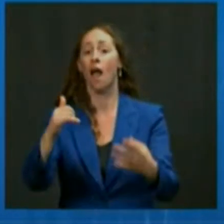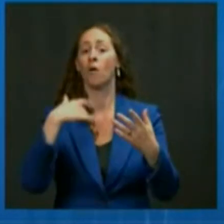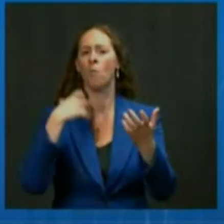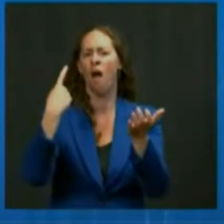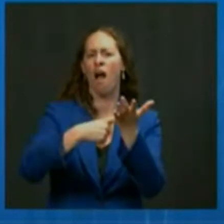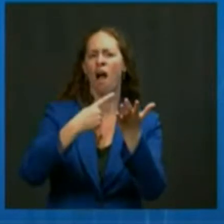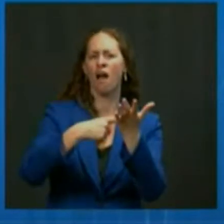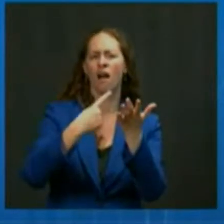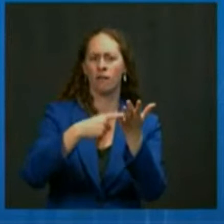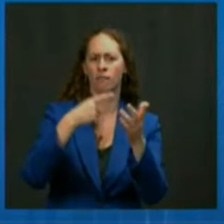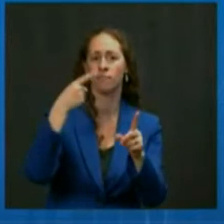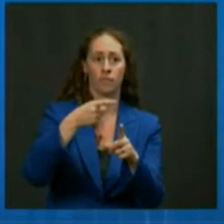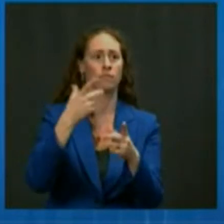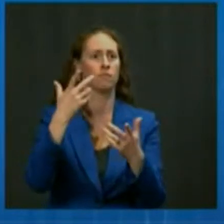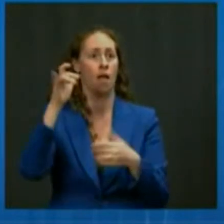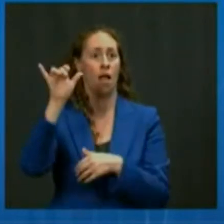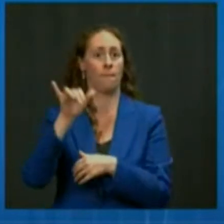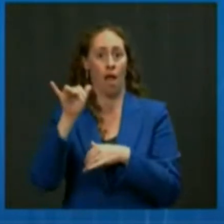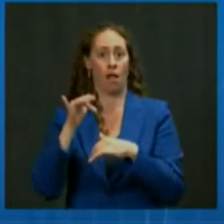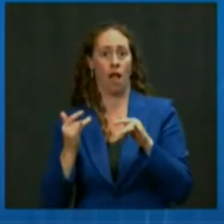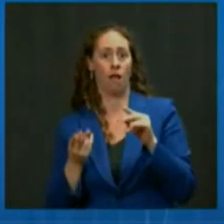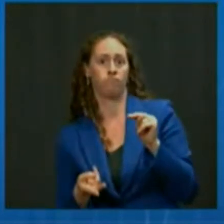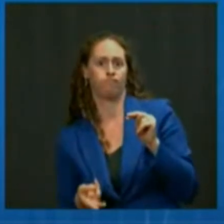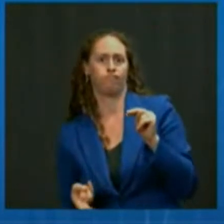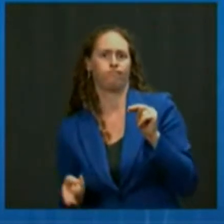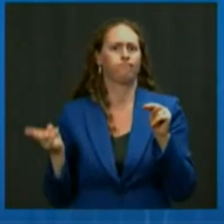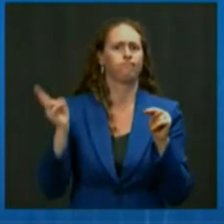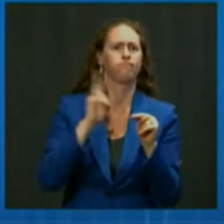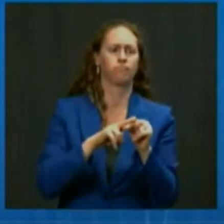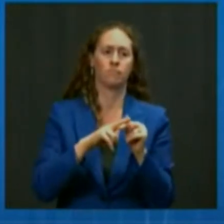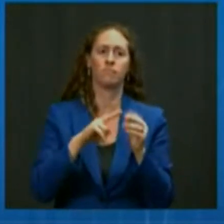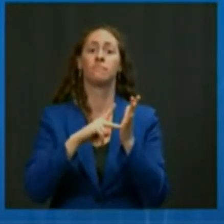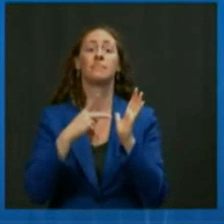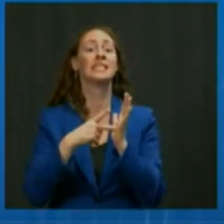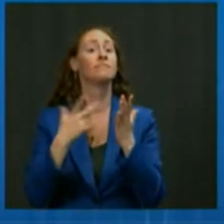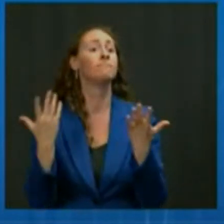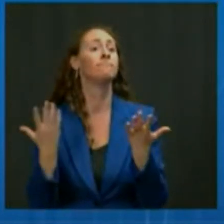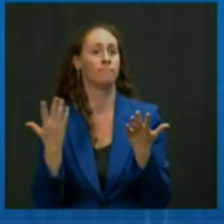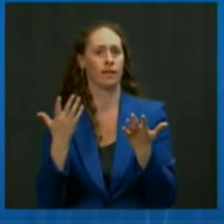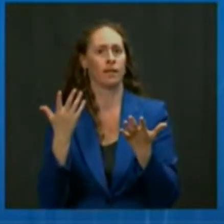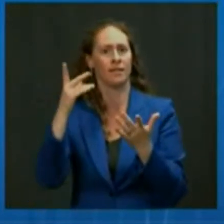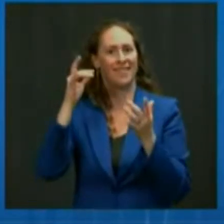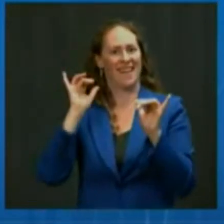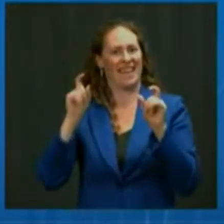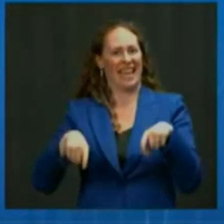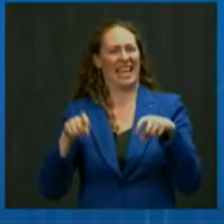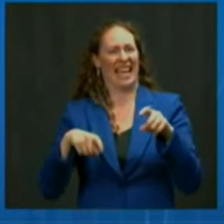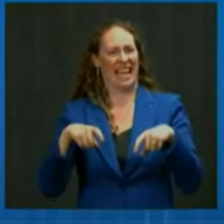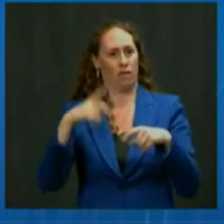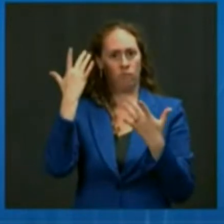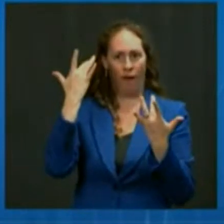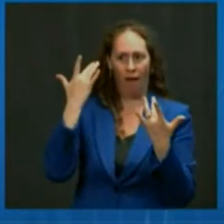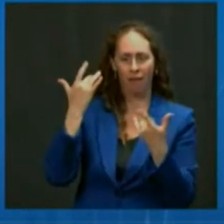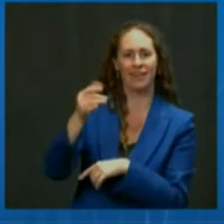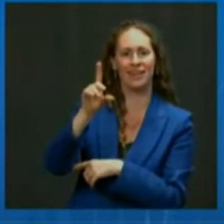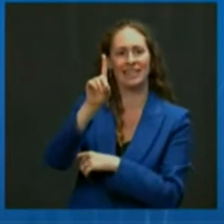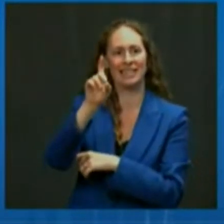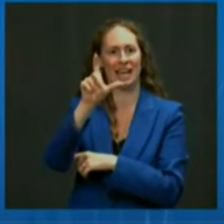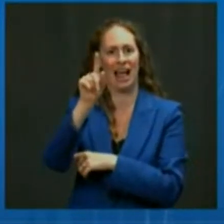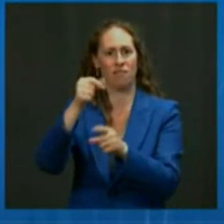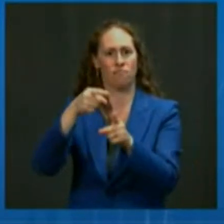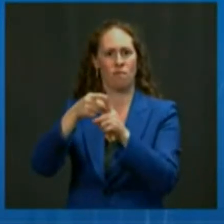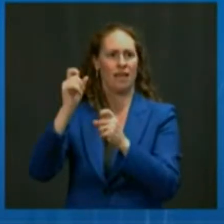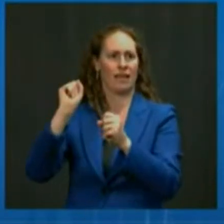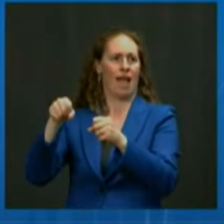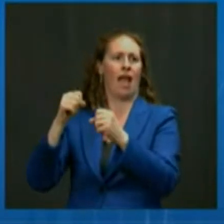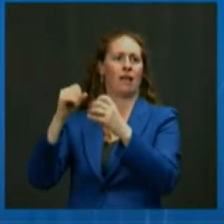antibody may be required to protect against Delta. And I'm showing you data now, both from Moderna